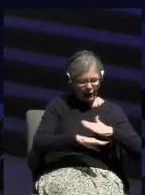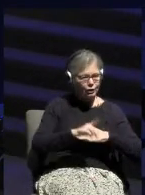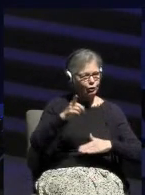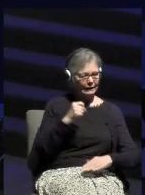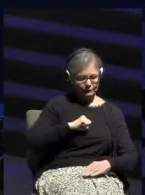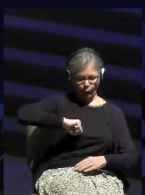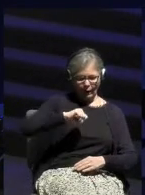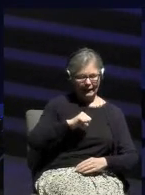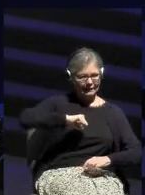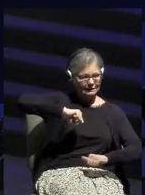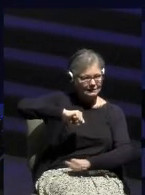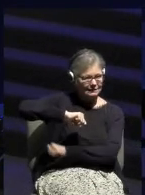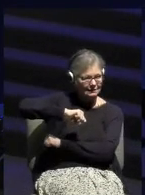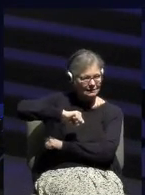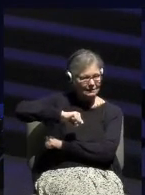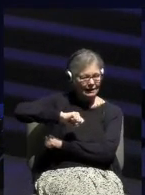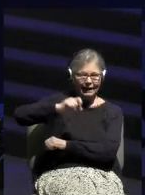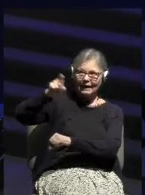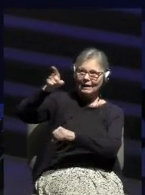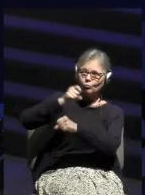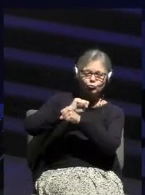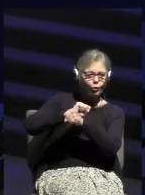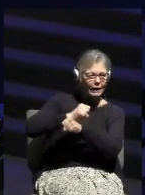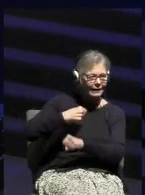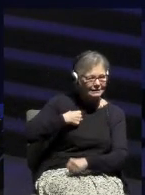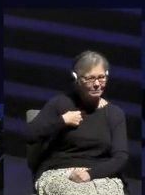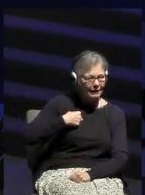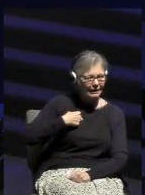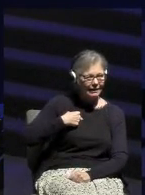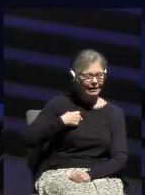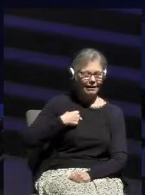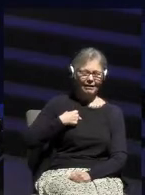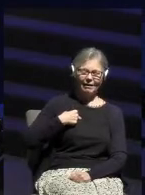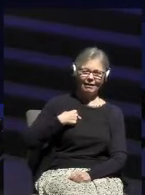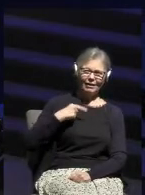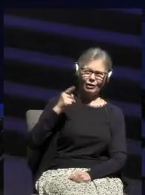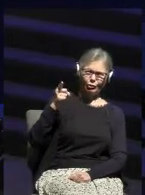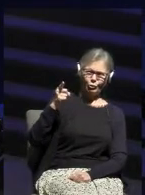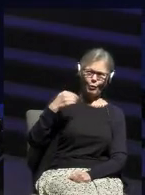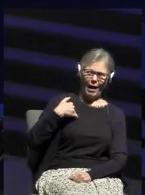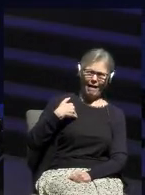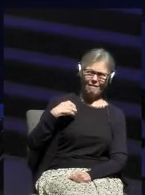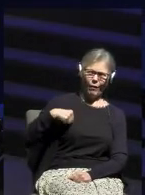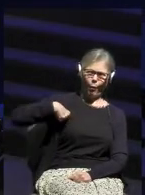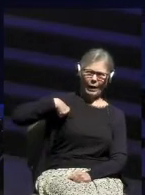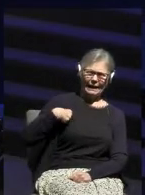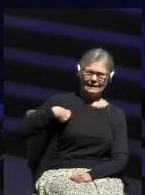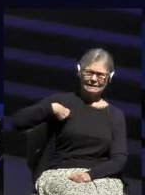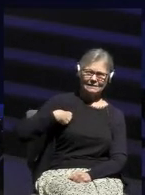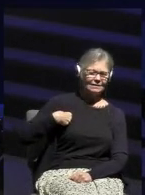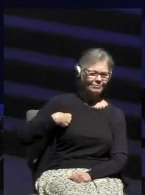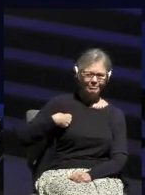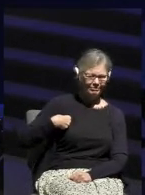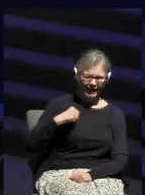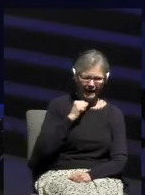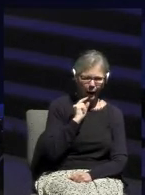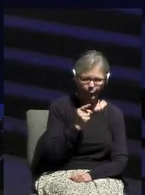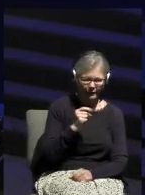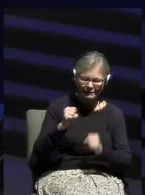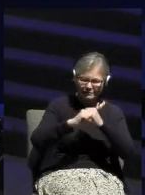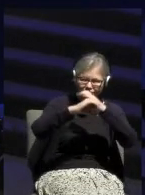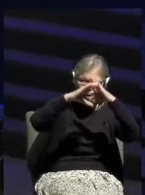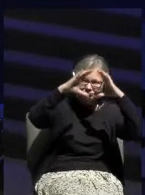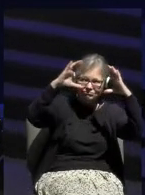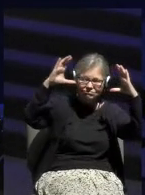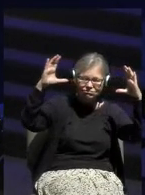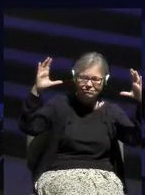shall you trust, and His truth shall be a shield and buckler, right? So it's pulling